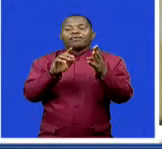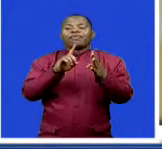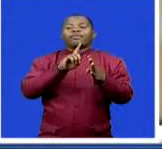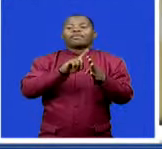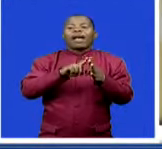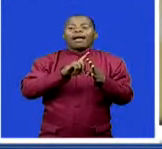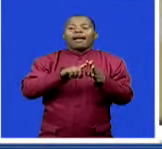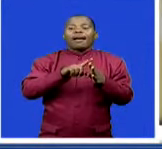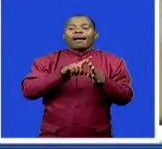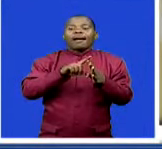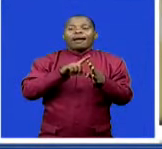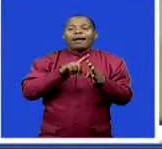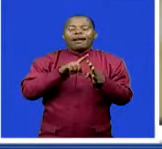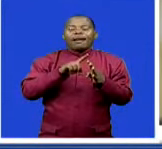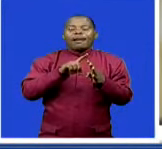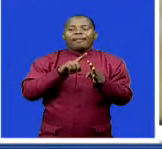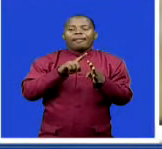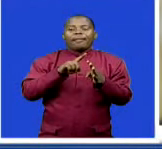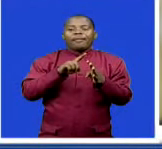communities, miphakathi,